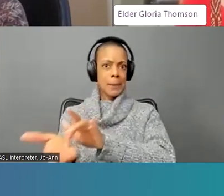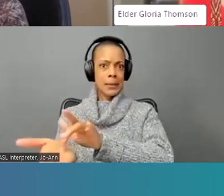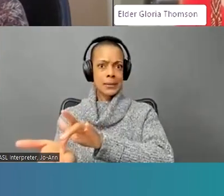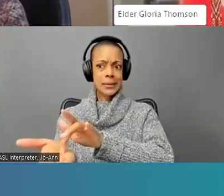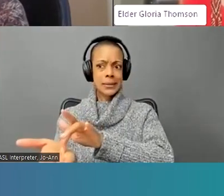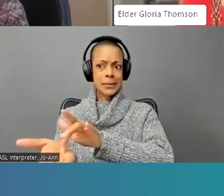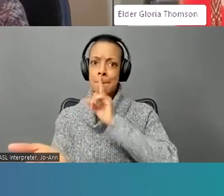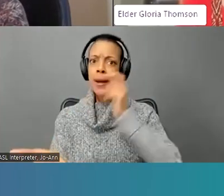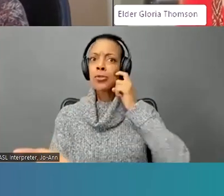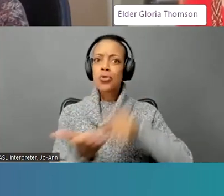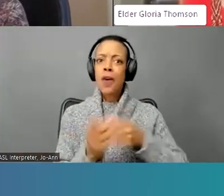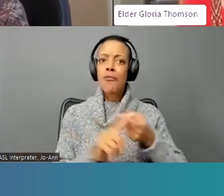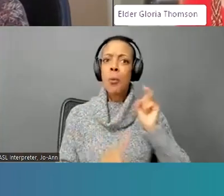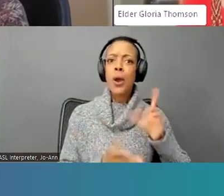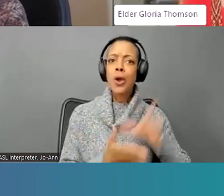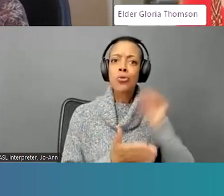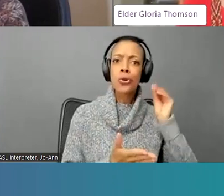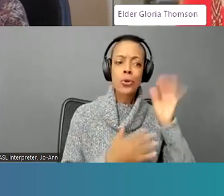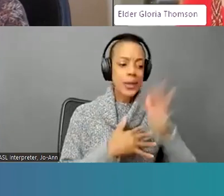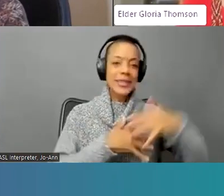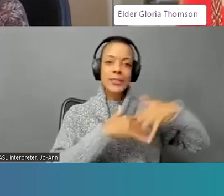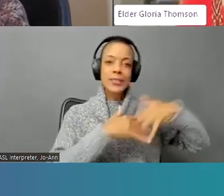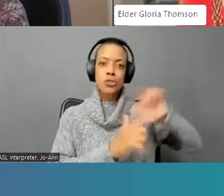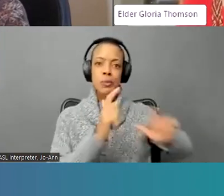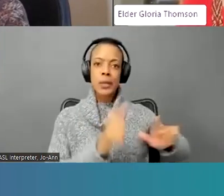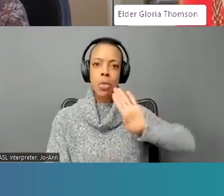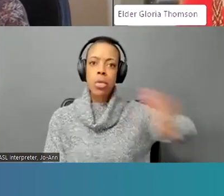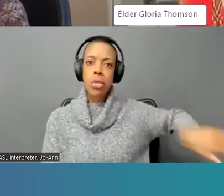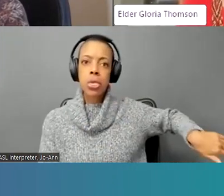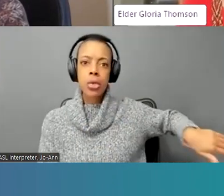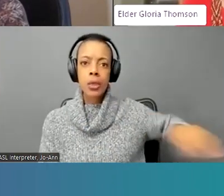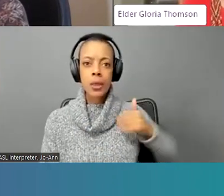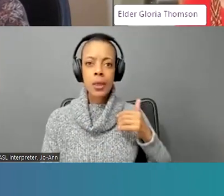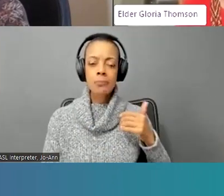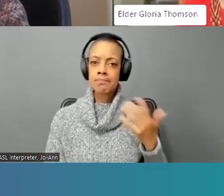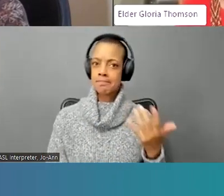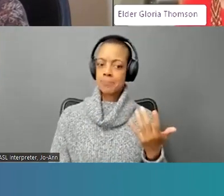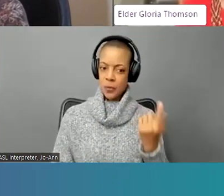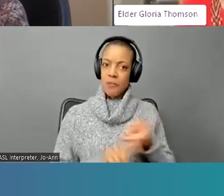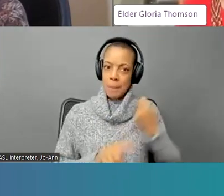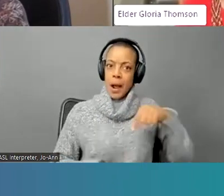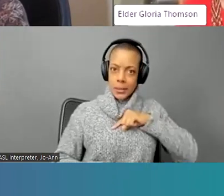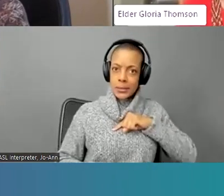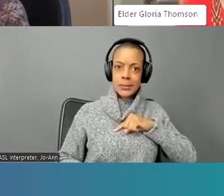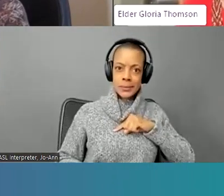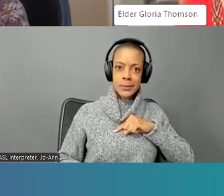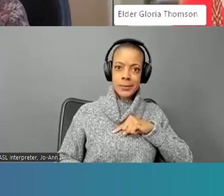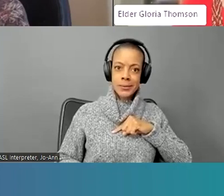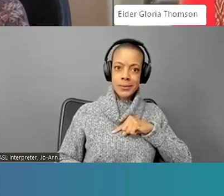acknowledged as a gift from the Indigenous people, or that they have it first, and we, you know, they